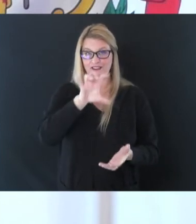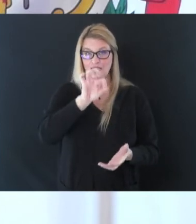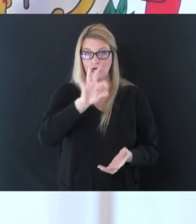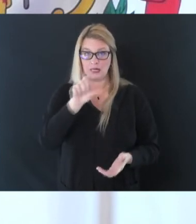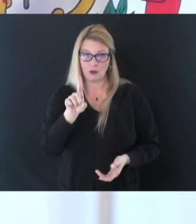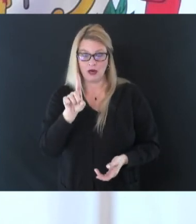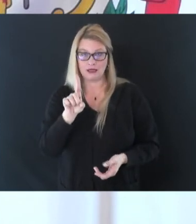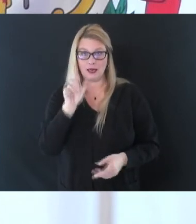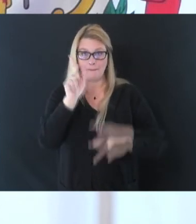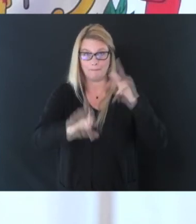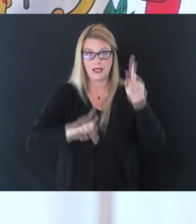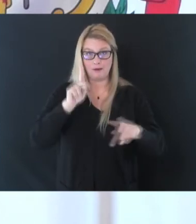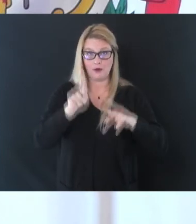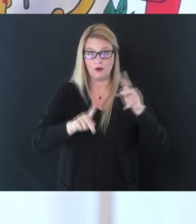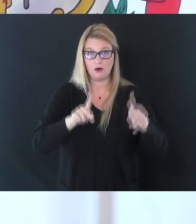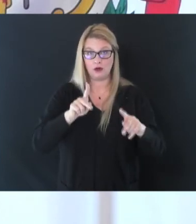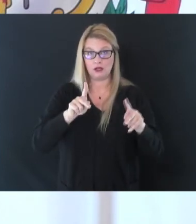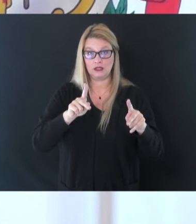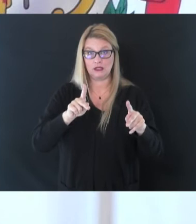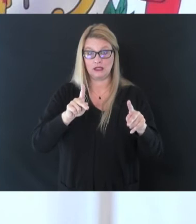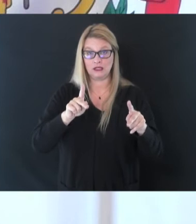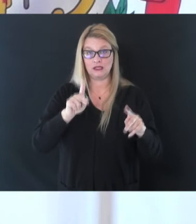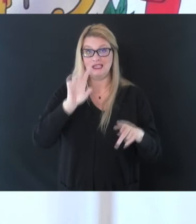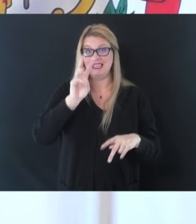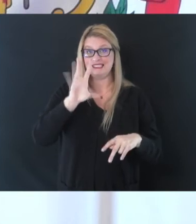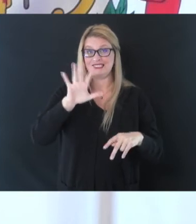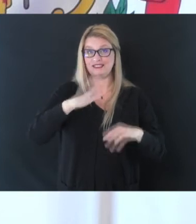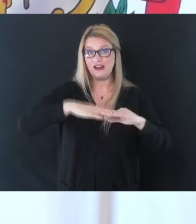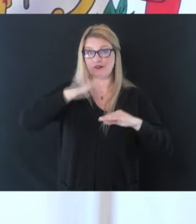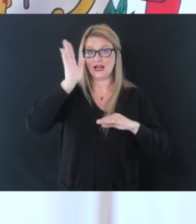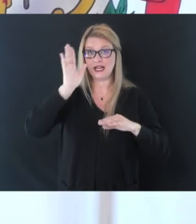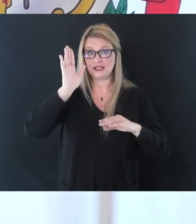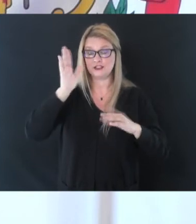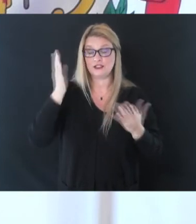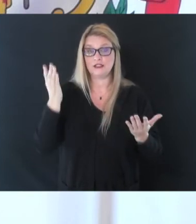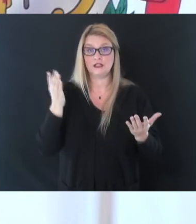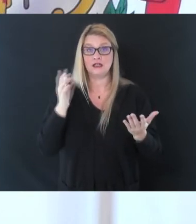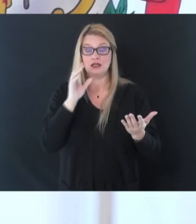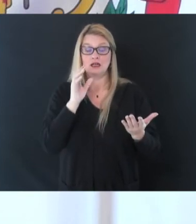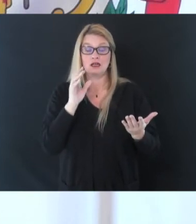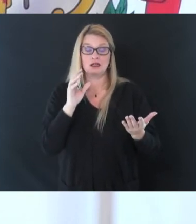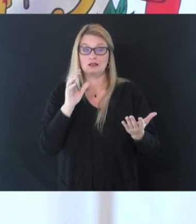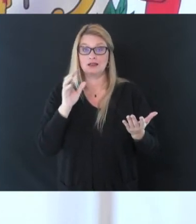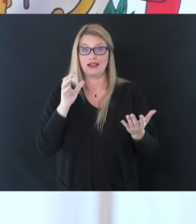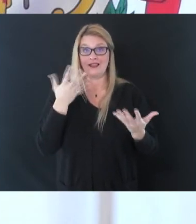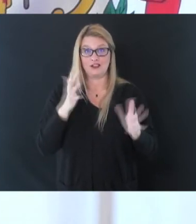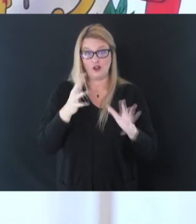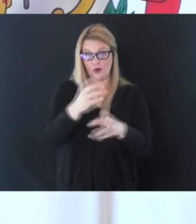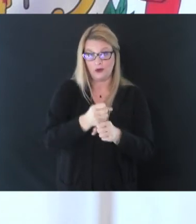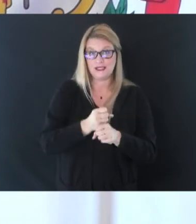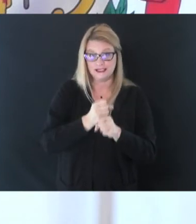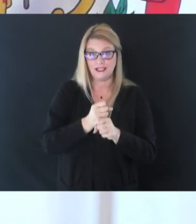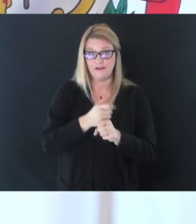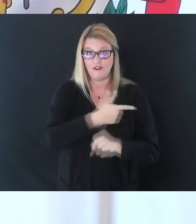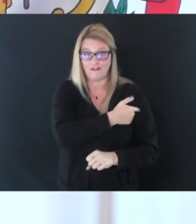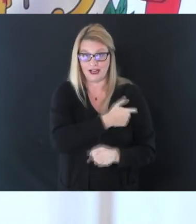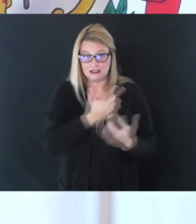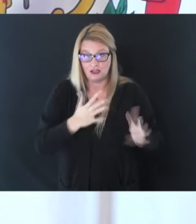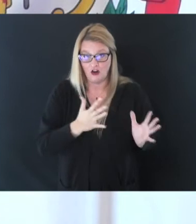84,791 individuals in West Virginia, 65 years of age and older, that have received their